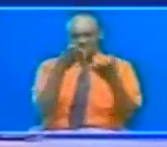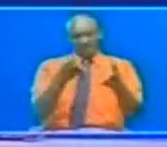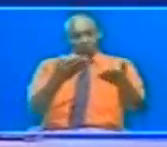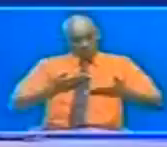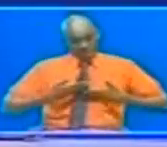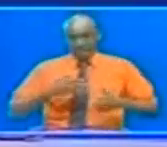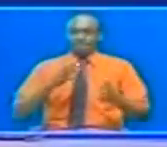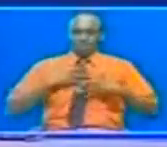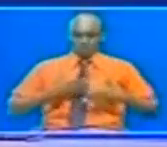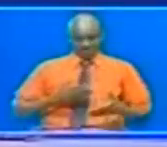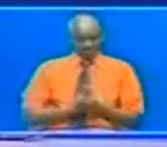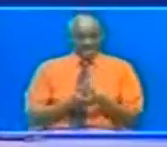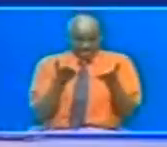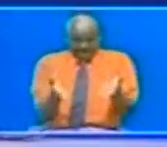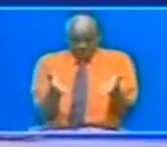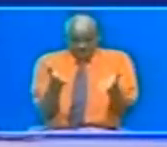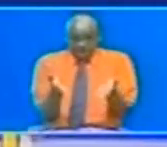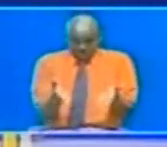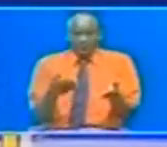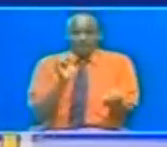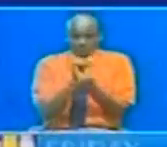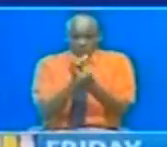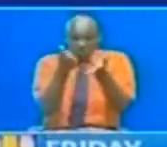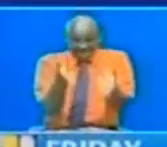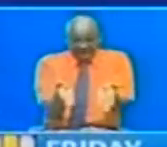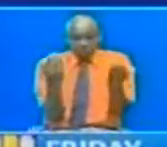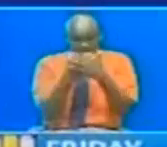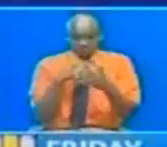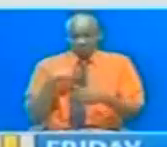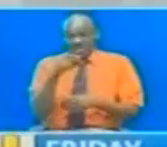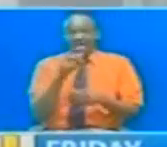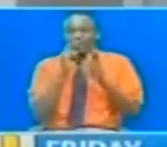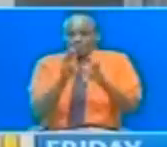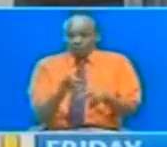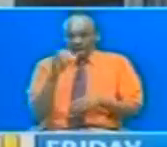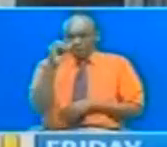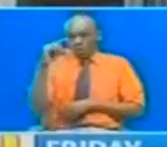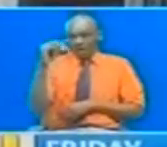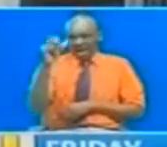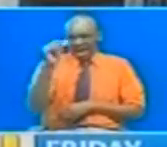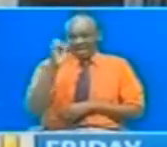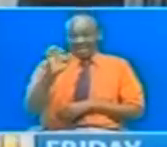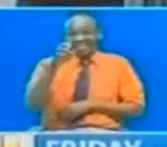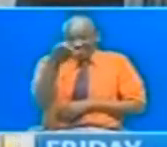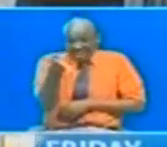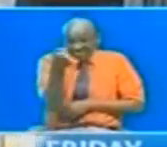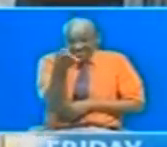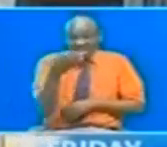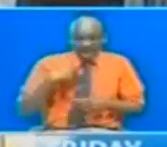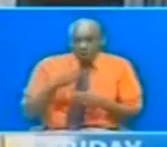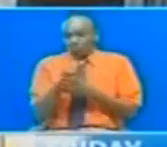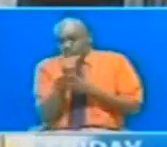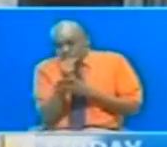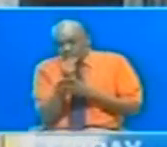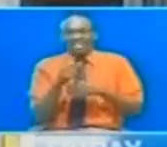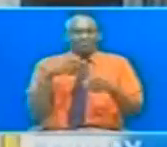body. Well, we now cross over live to Bondo, where our reporter Victor Ogale has been following the proceedings